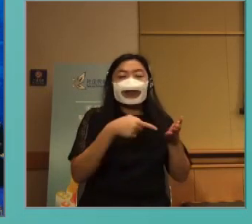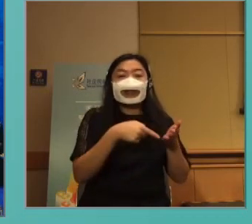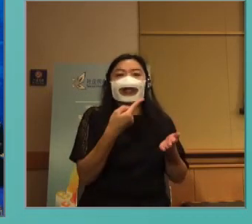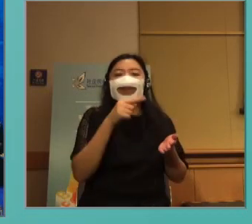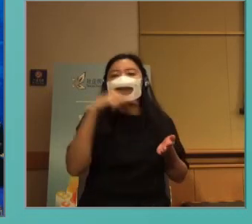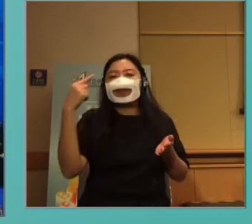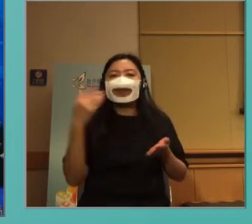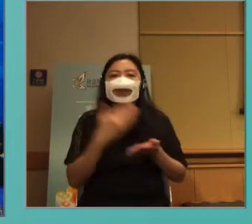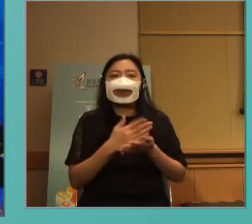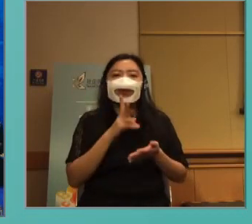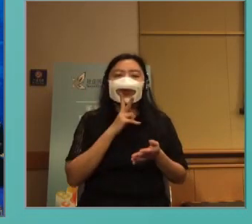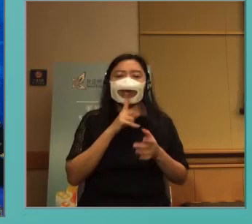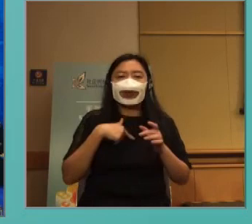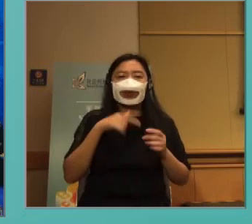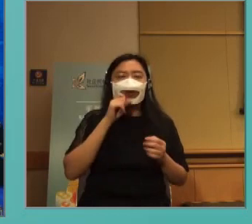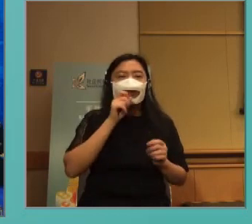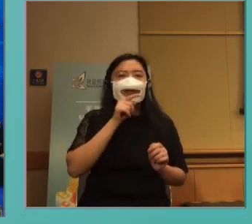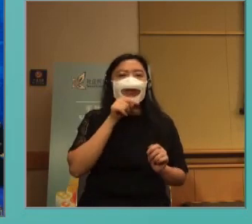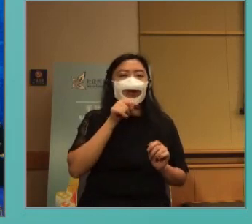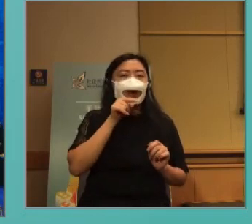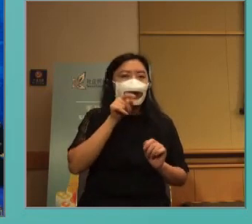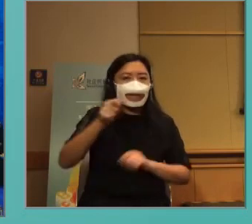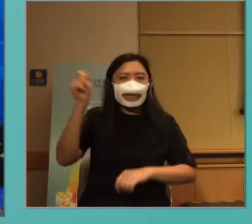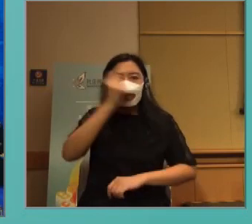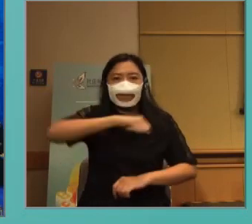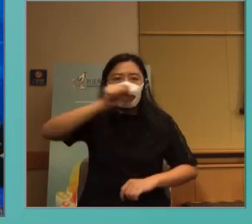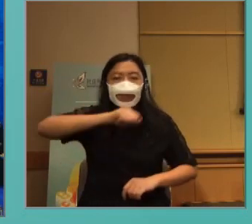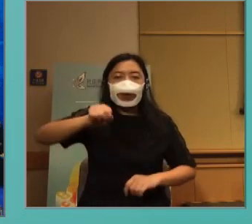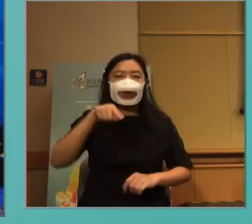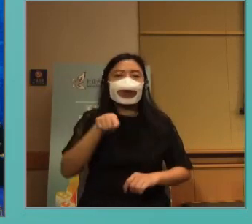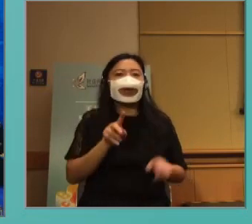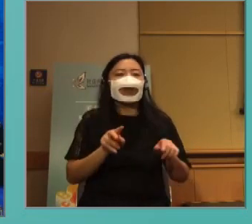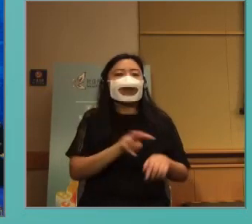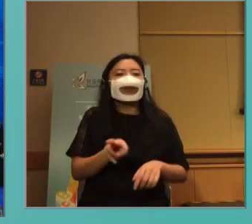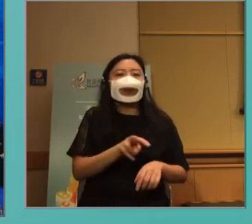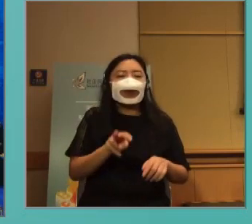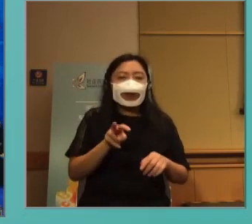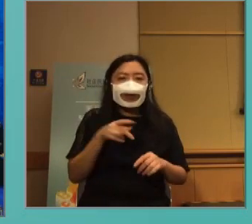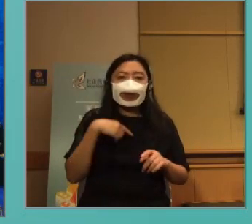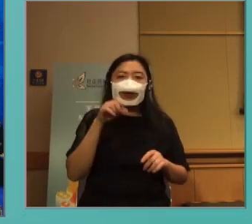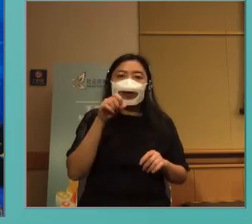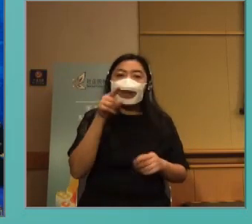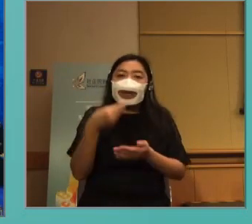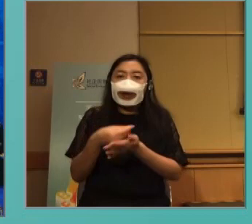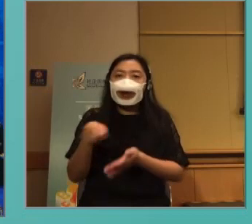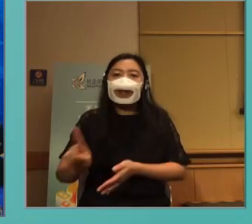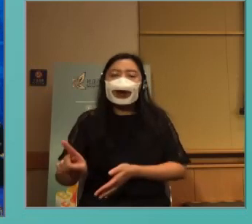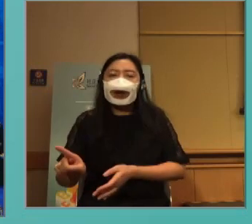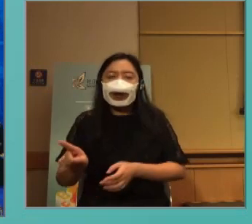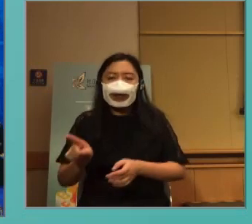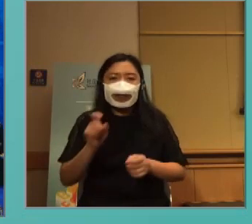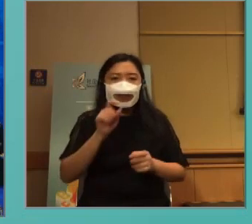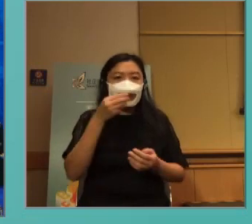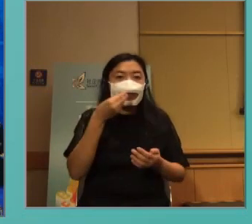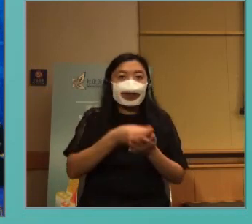2, what are you buying and why are you buying it? So there are 2 kinds of purchases really. Art collectors like to think of